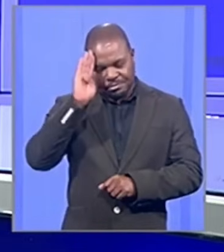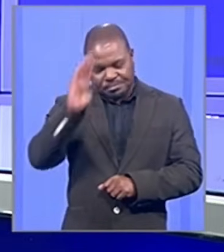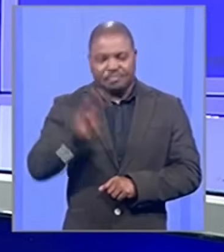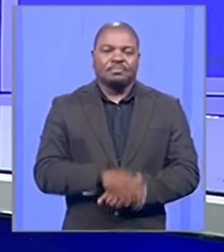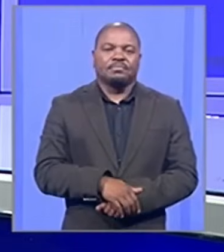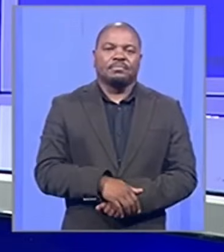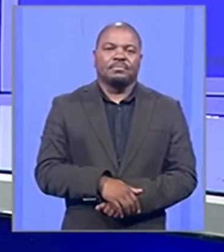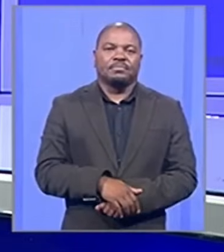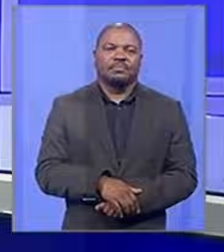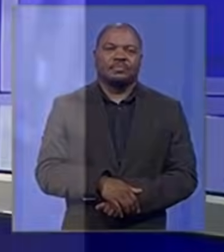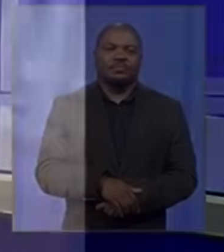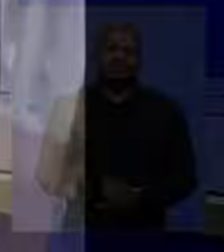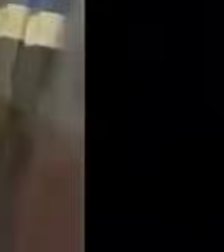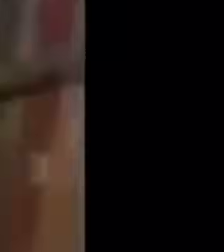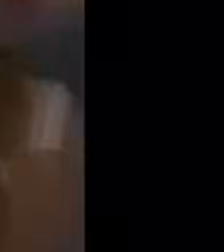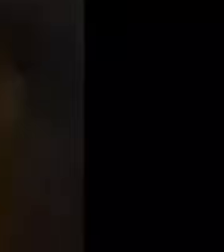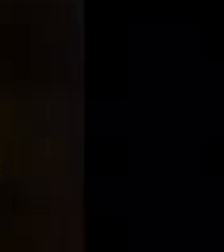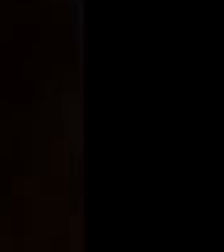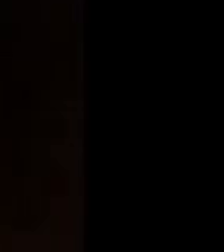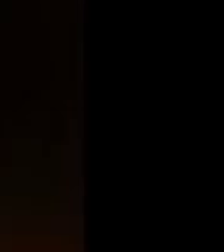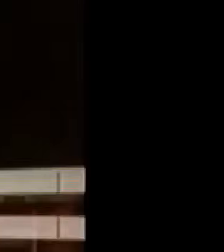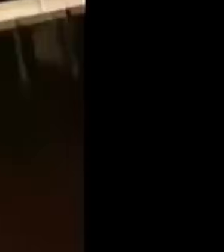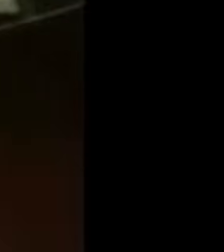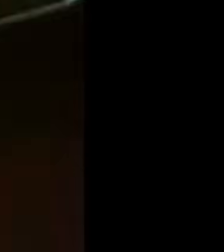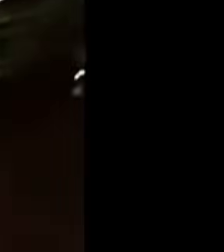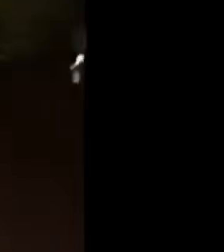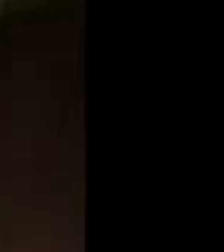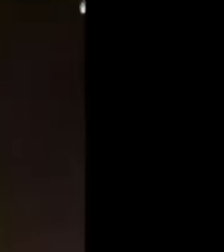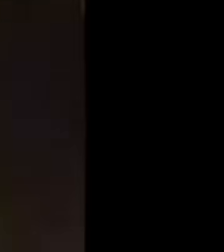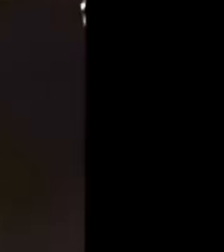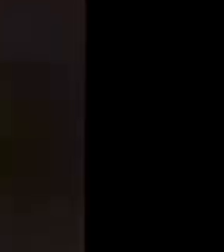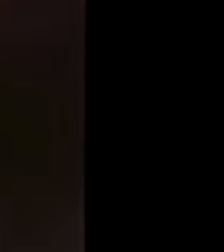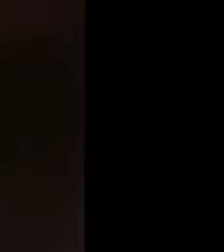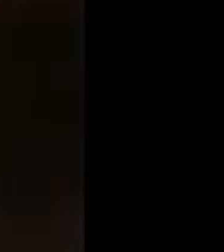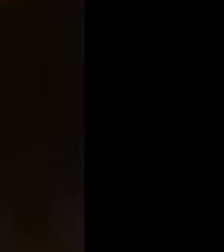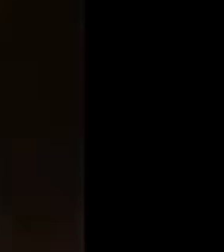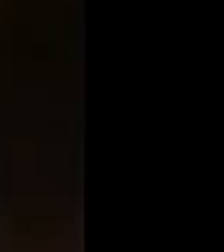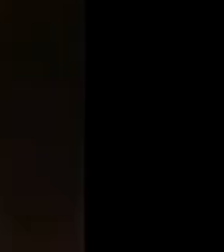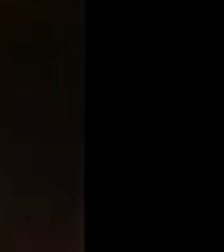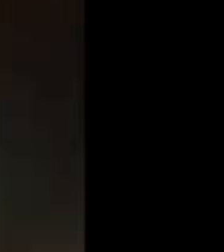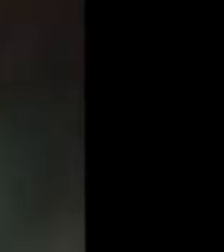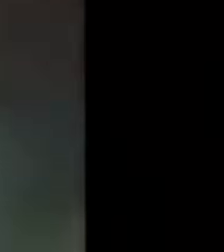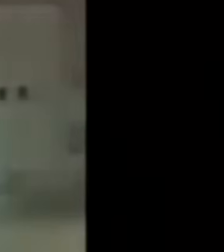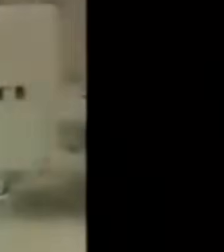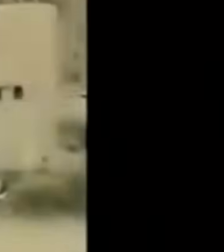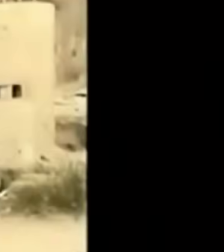sentle.